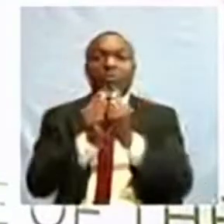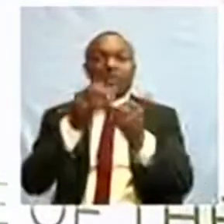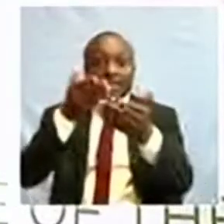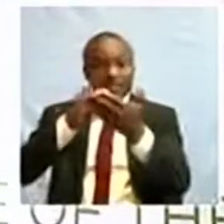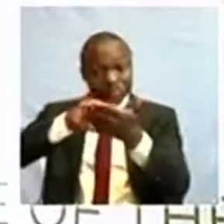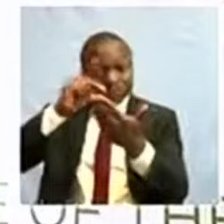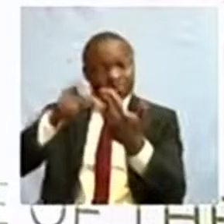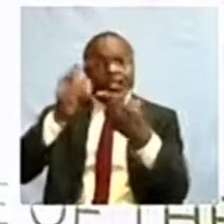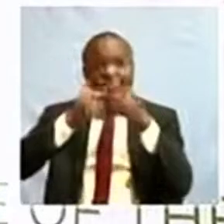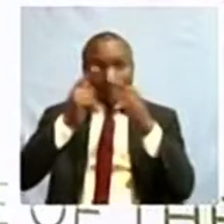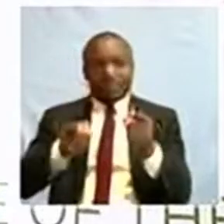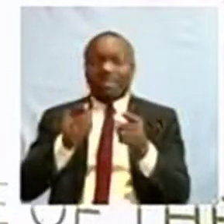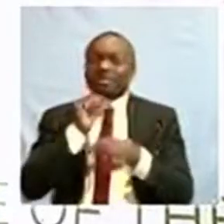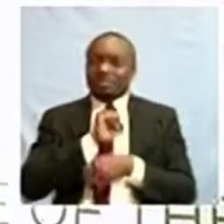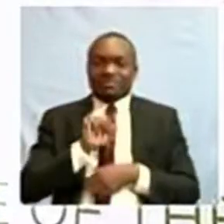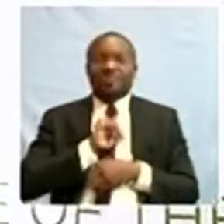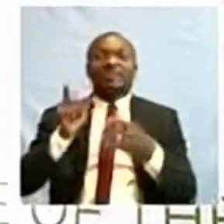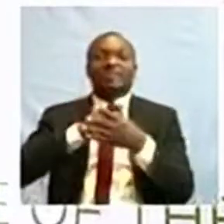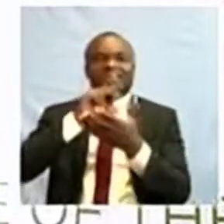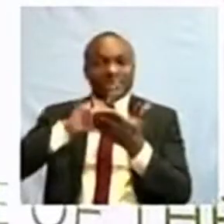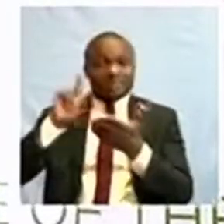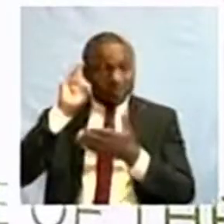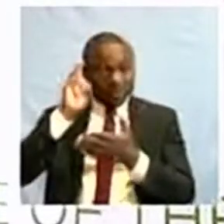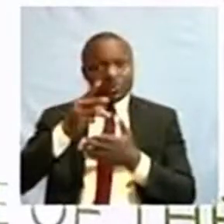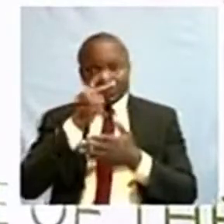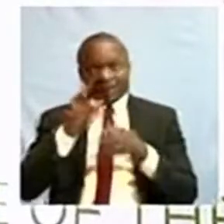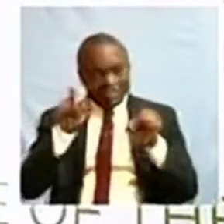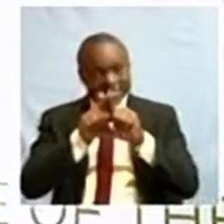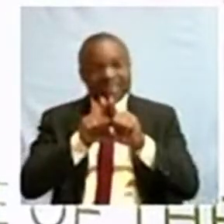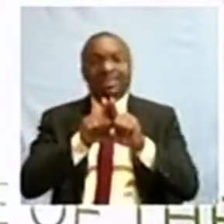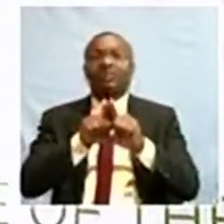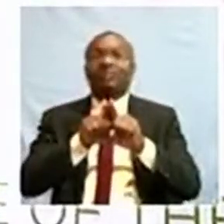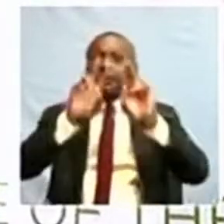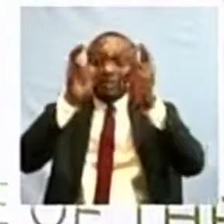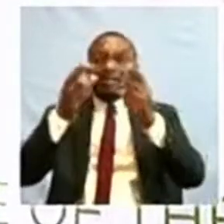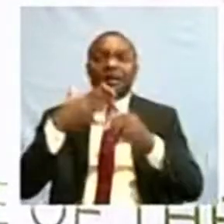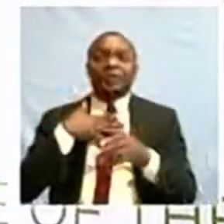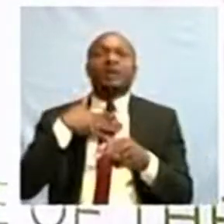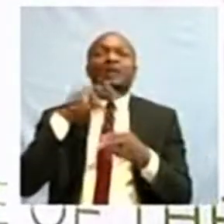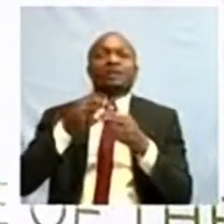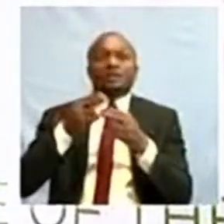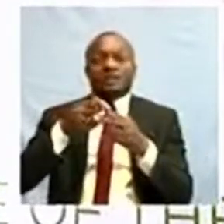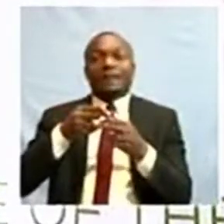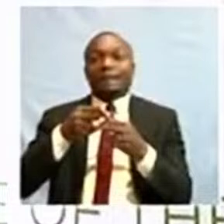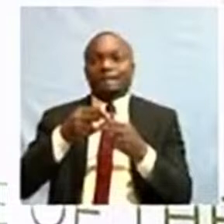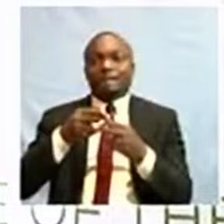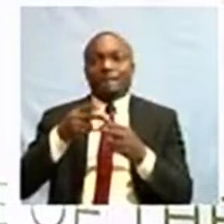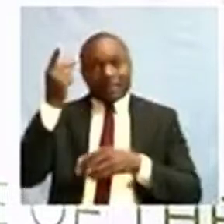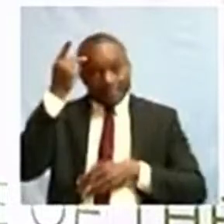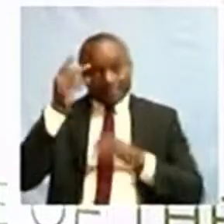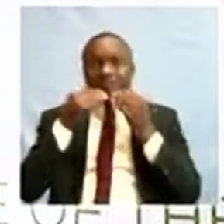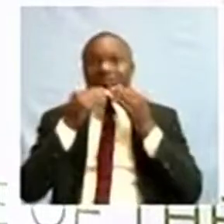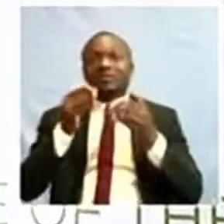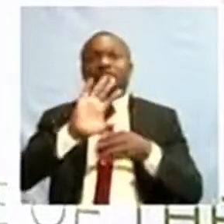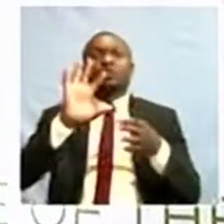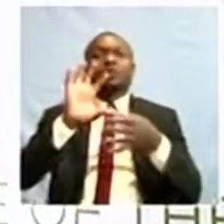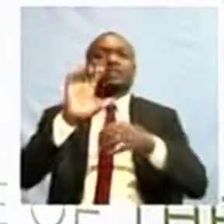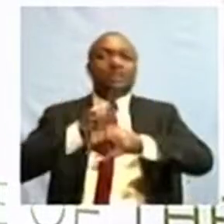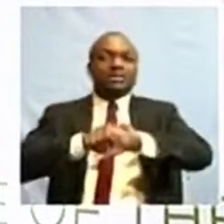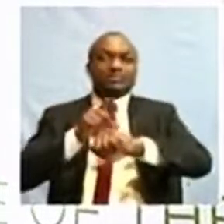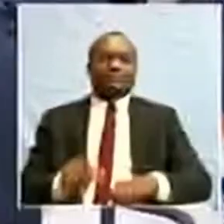program, but bear with us. Next week we'll look at the same topic. My name is Paul Ndovi, and thank you so much for your time.